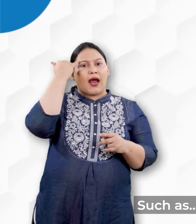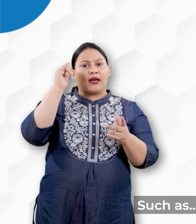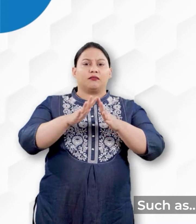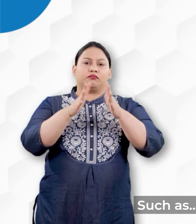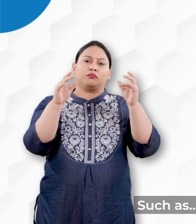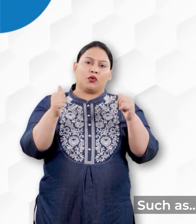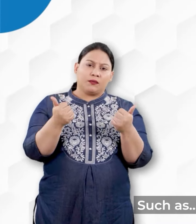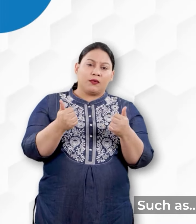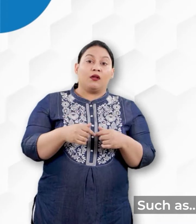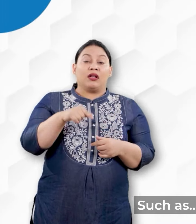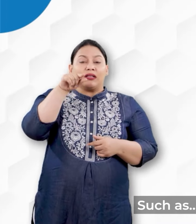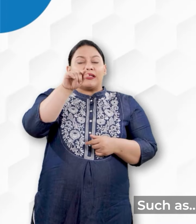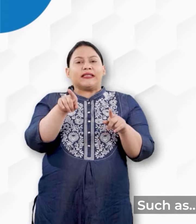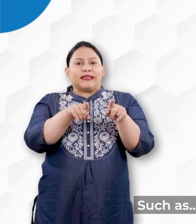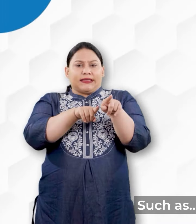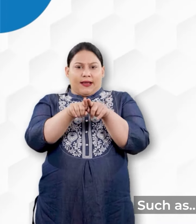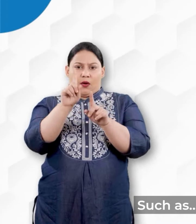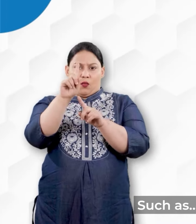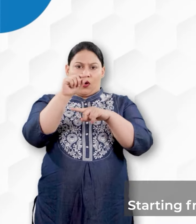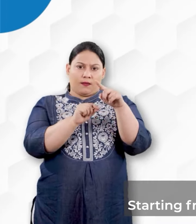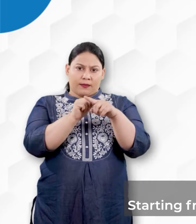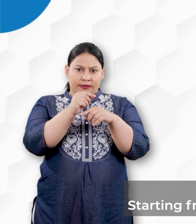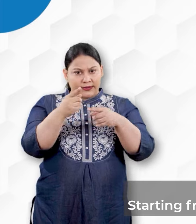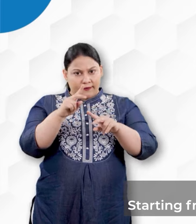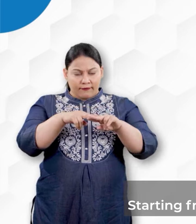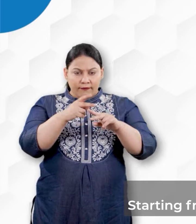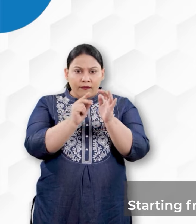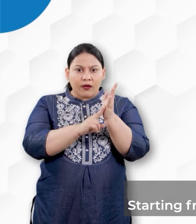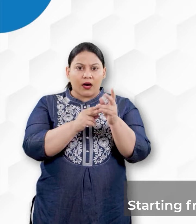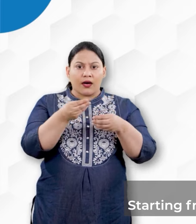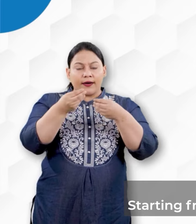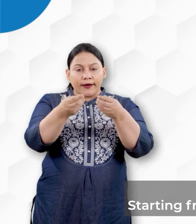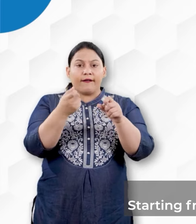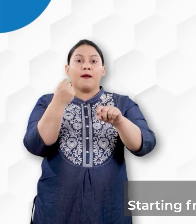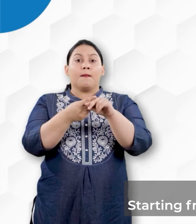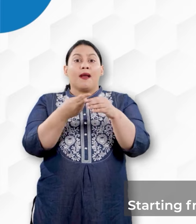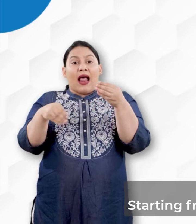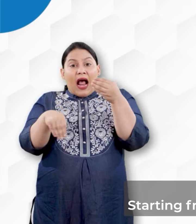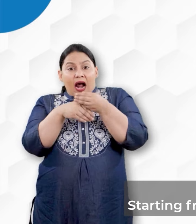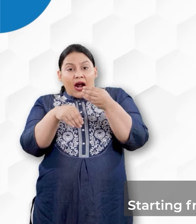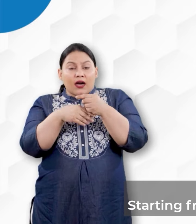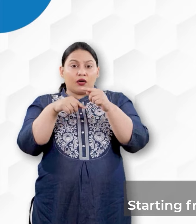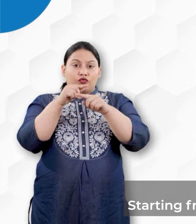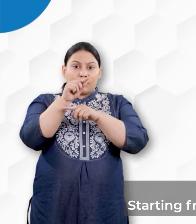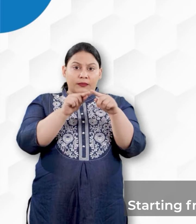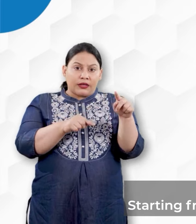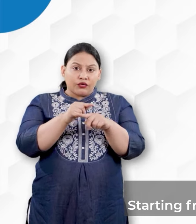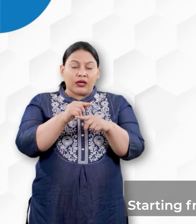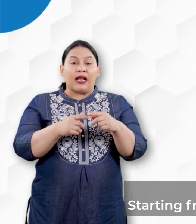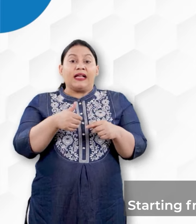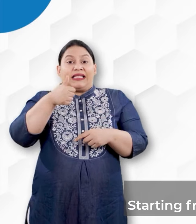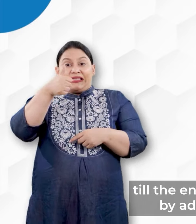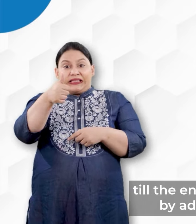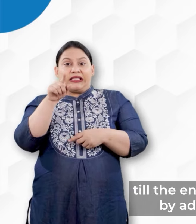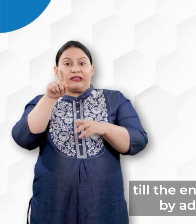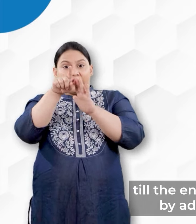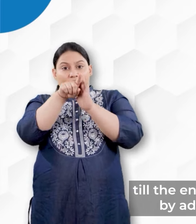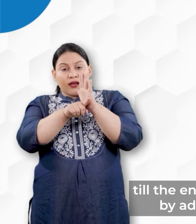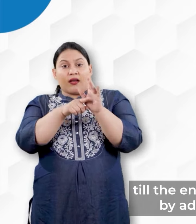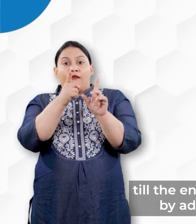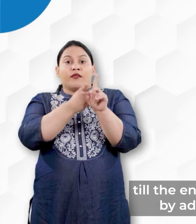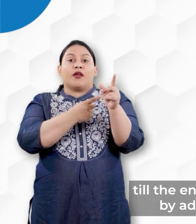an extra 1% fund allocation, loyalty additions, starting from the end of 6th policy year till